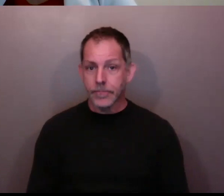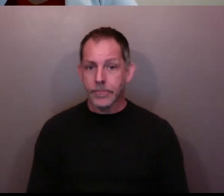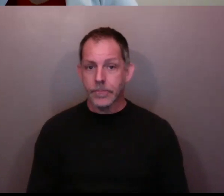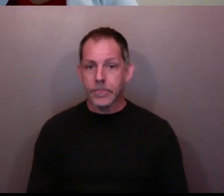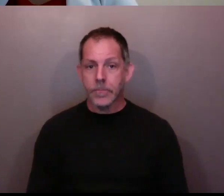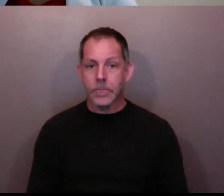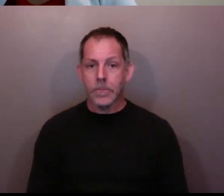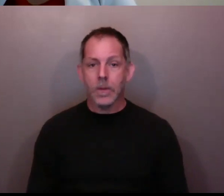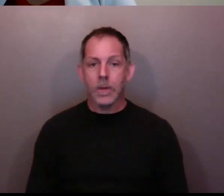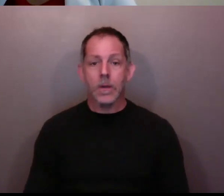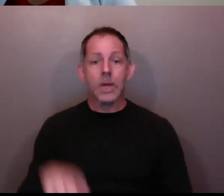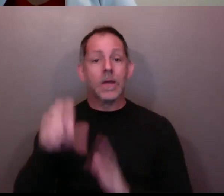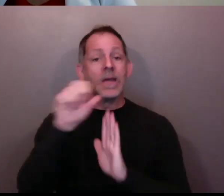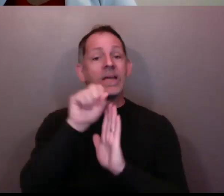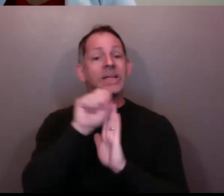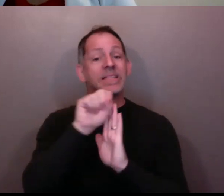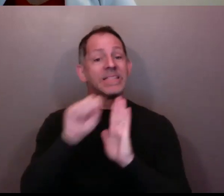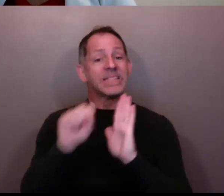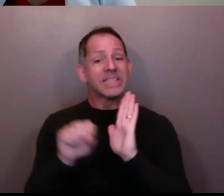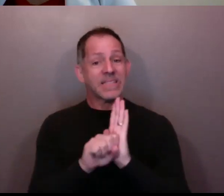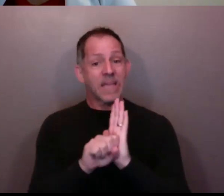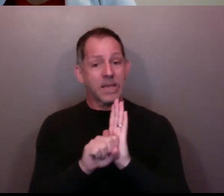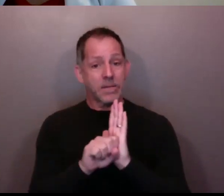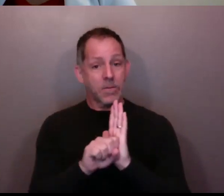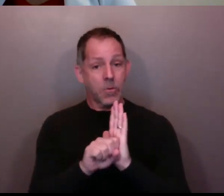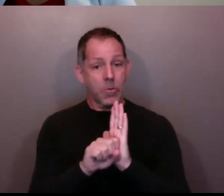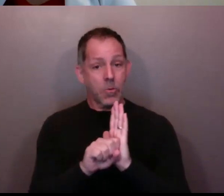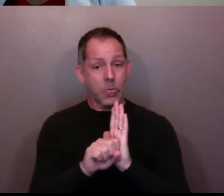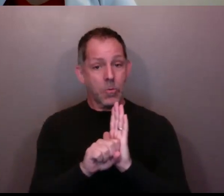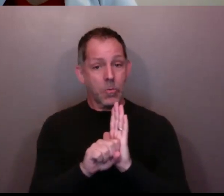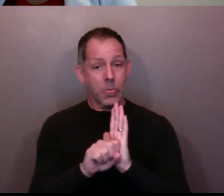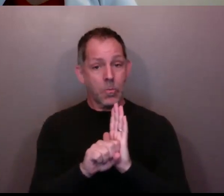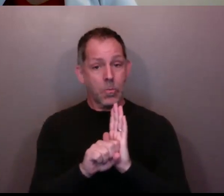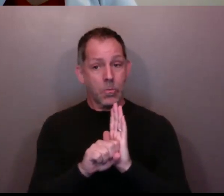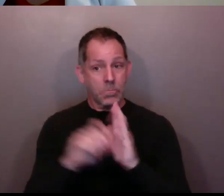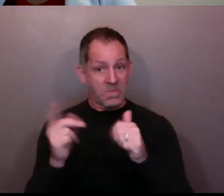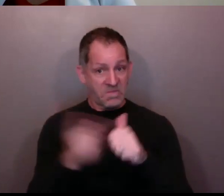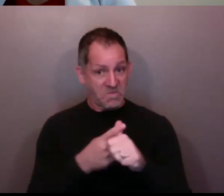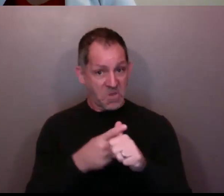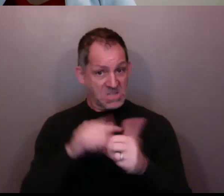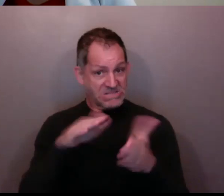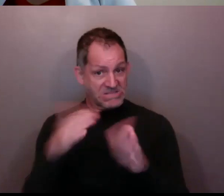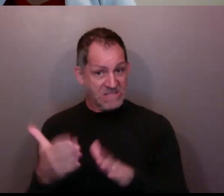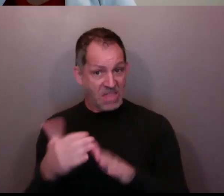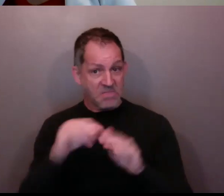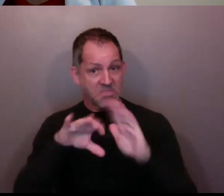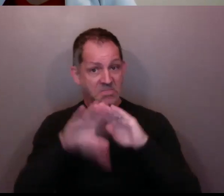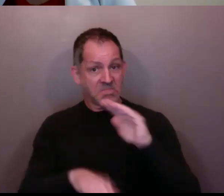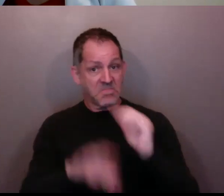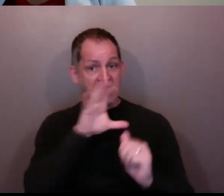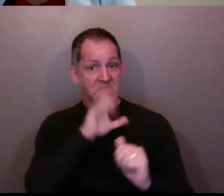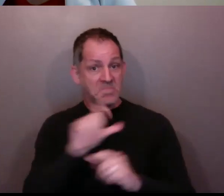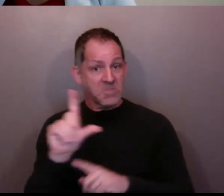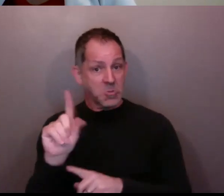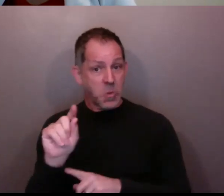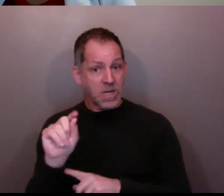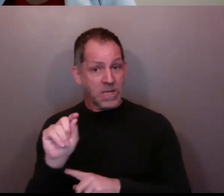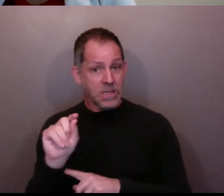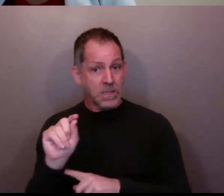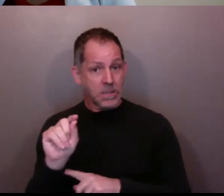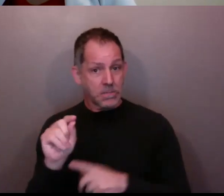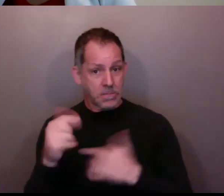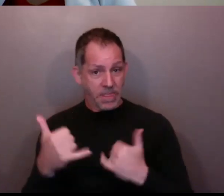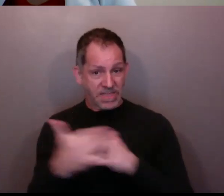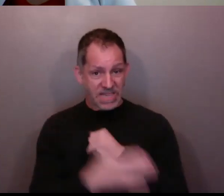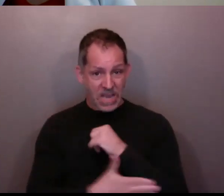someone under 20, an otherwise healthy 19-year-old. It wasn't this county, but is there anything you can say to parents or young